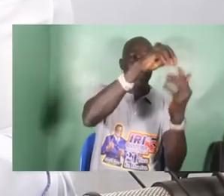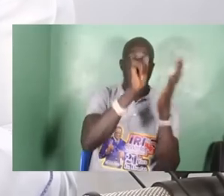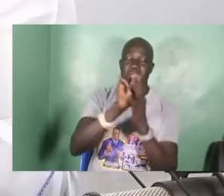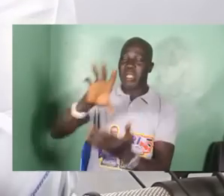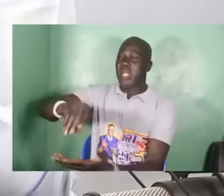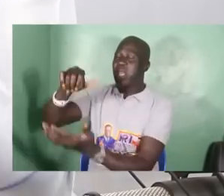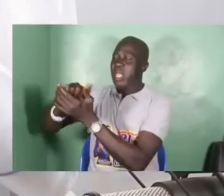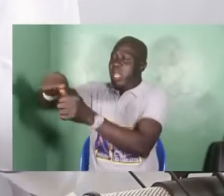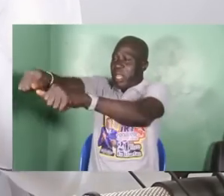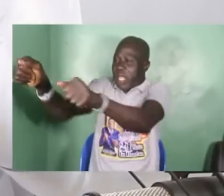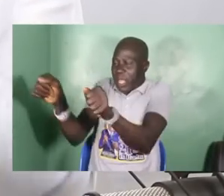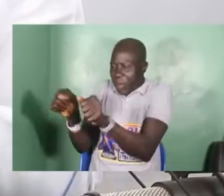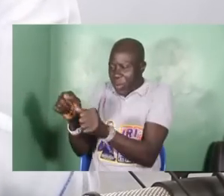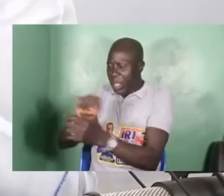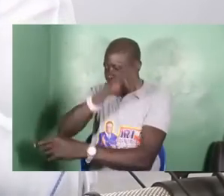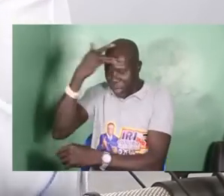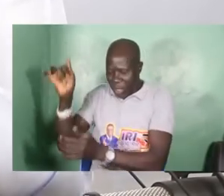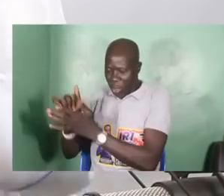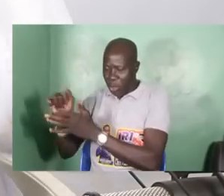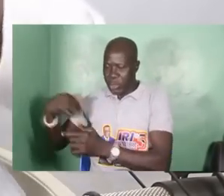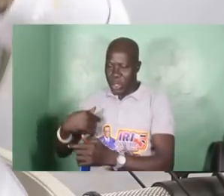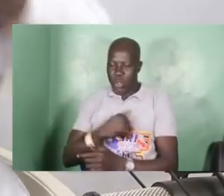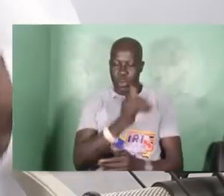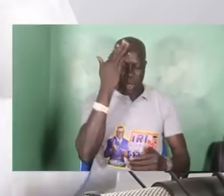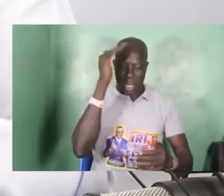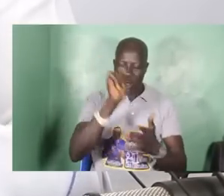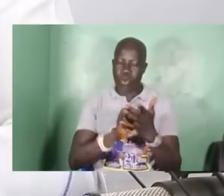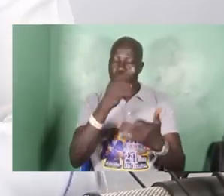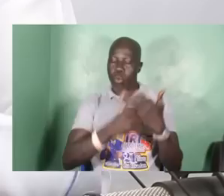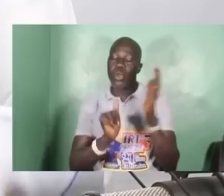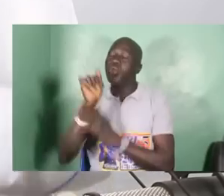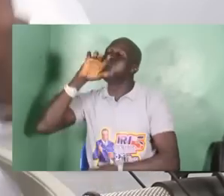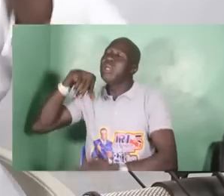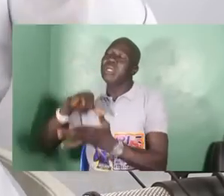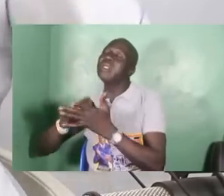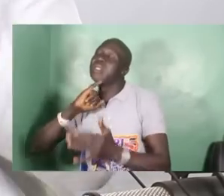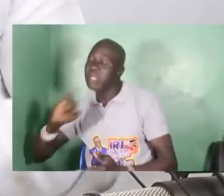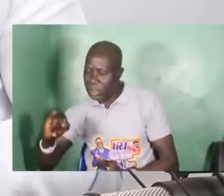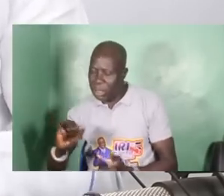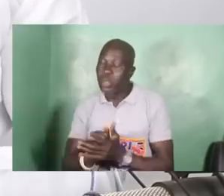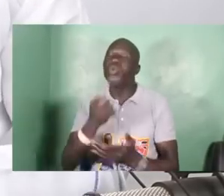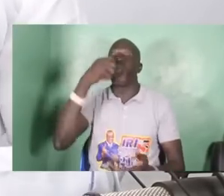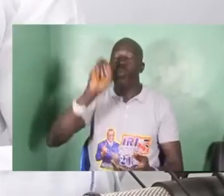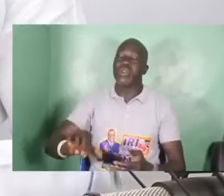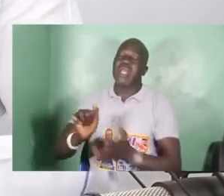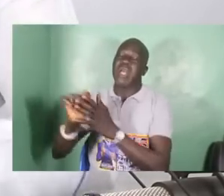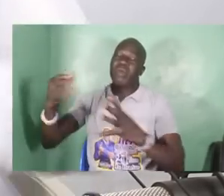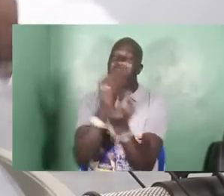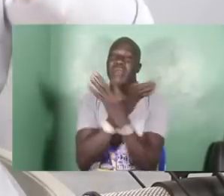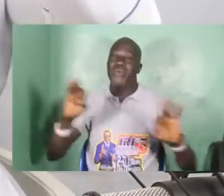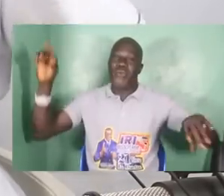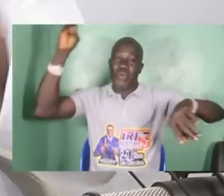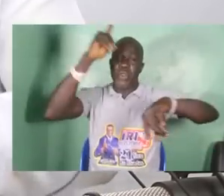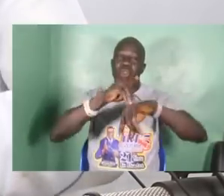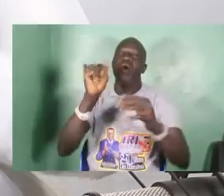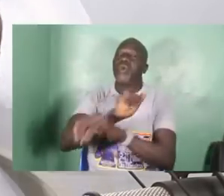we will take the spiritual aspect sori pe because awa mo to je we know what it is ofado gbo menera you must receive your freedom